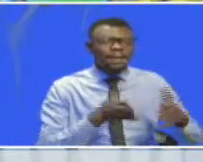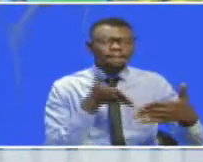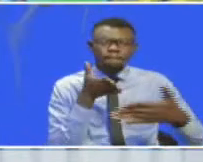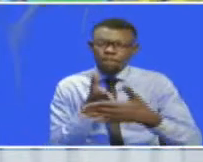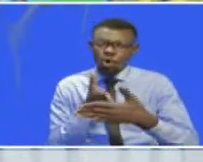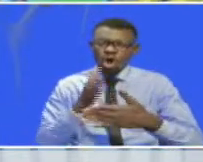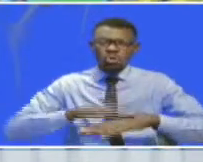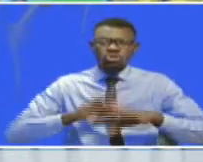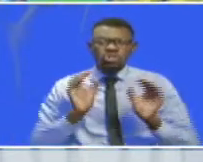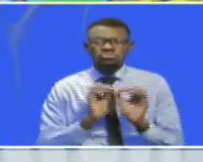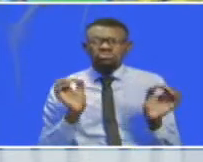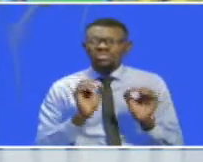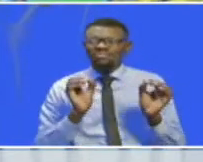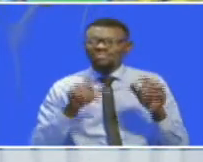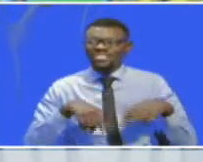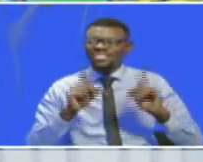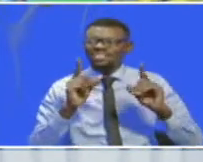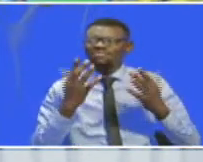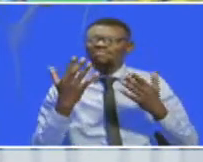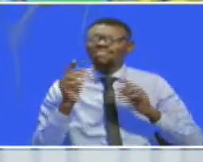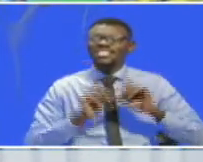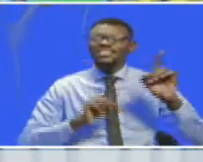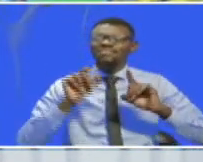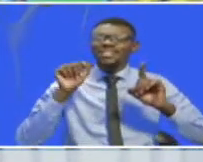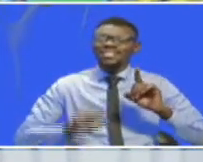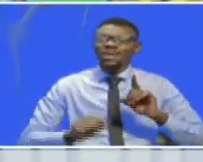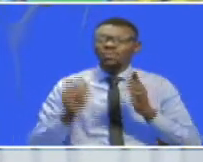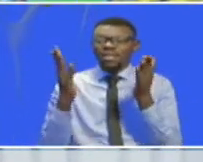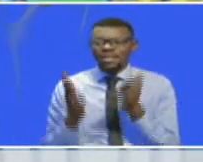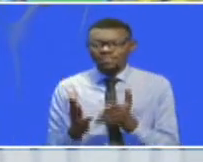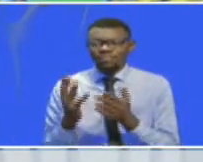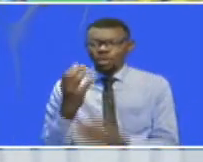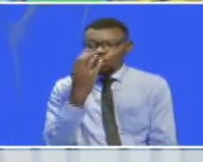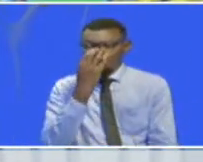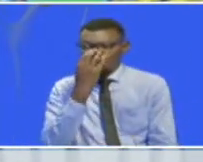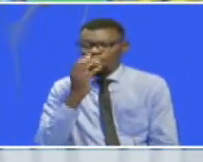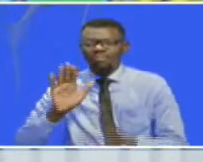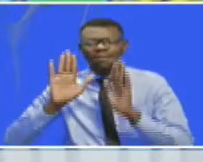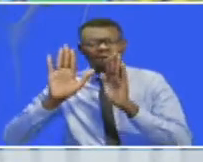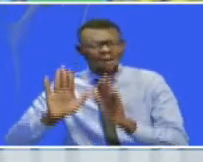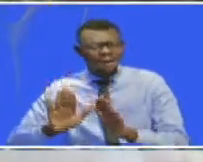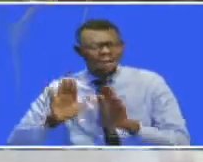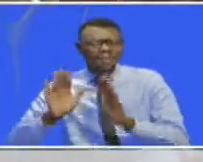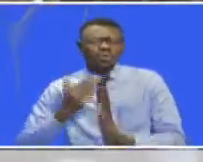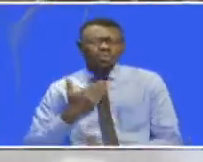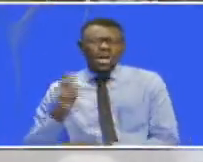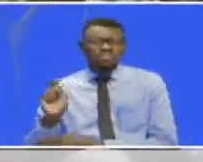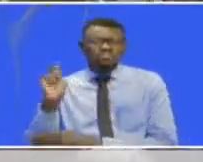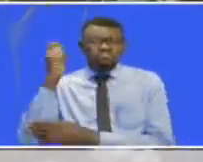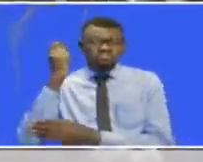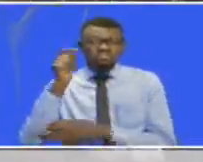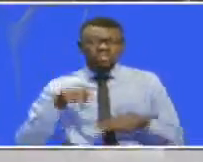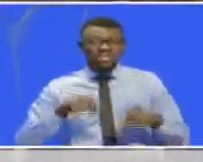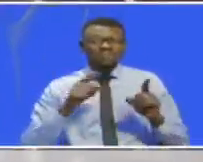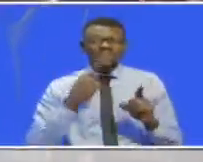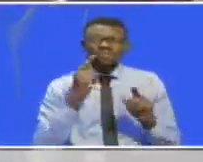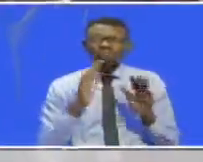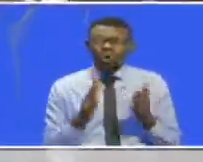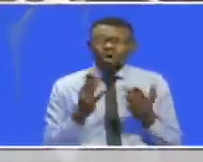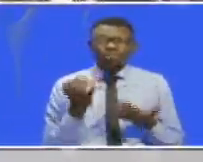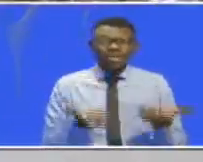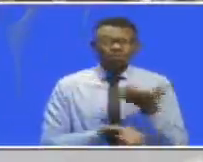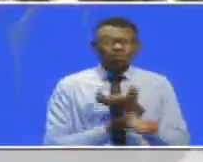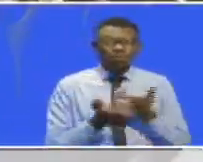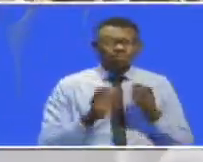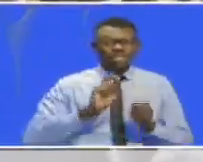hindrance. Speaking during his tour of the South Rift region, Ruto also campaigned for his State House bid, promising to jumpstart the country's economy if he